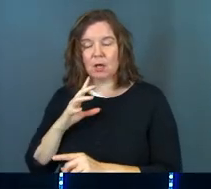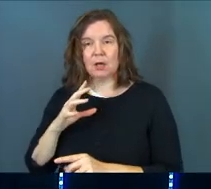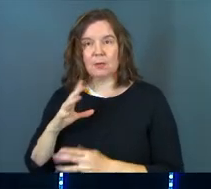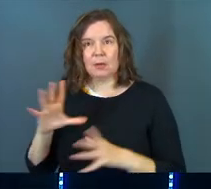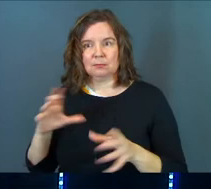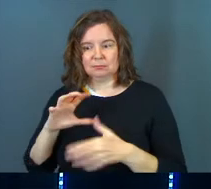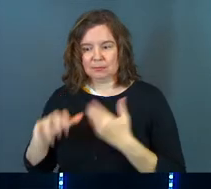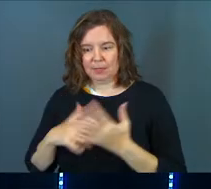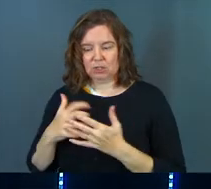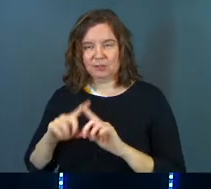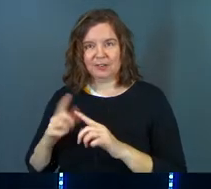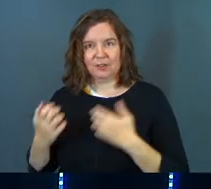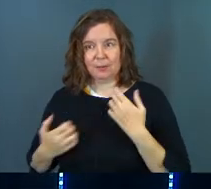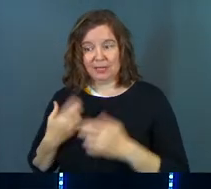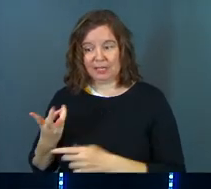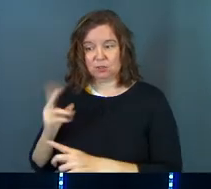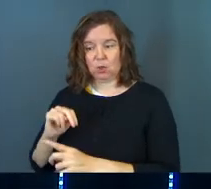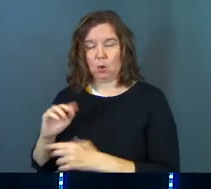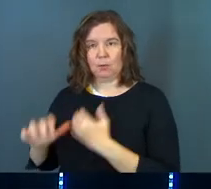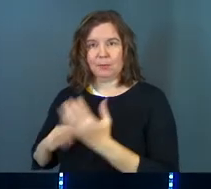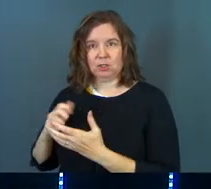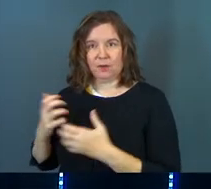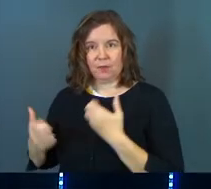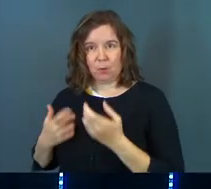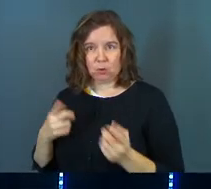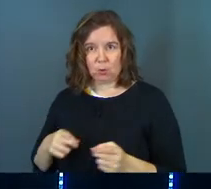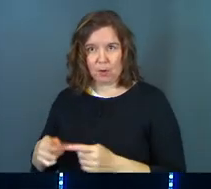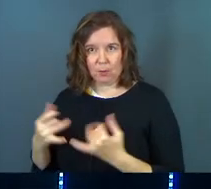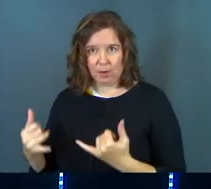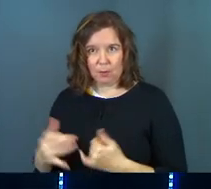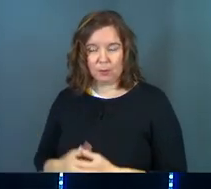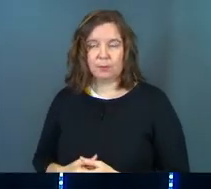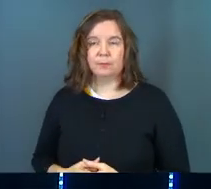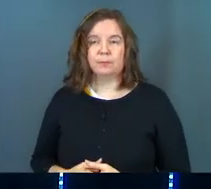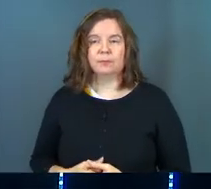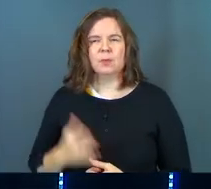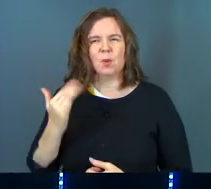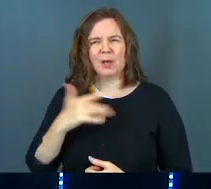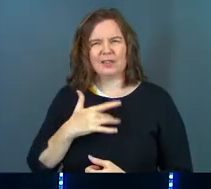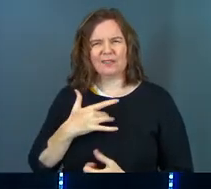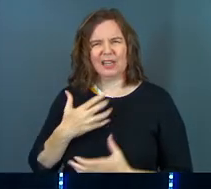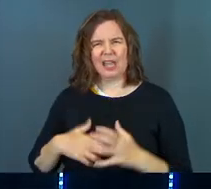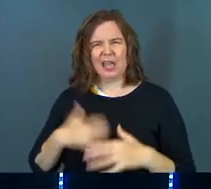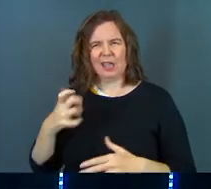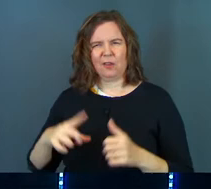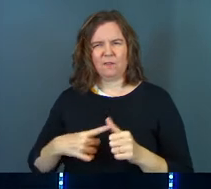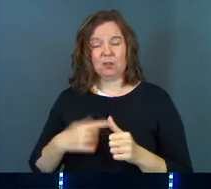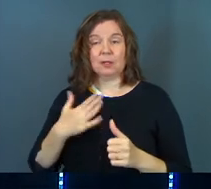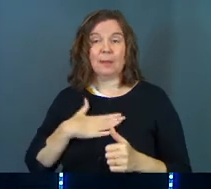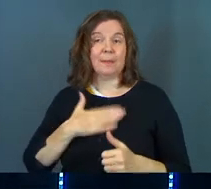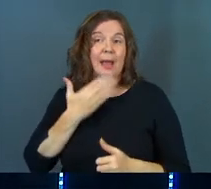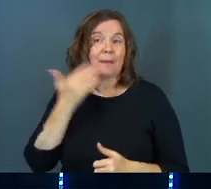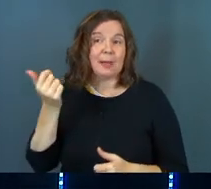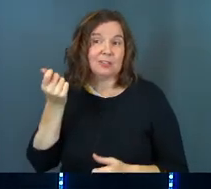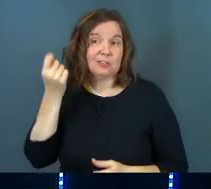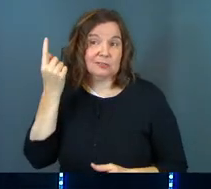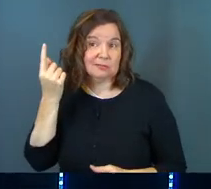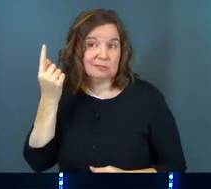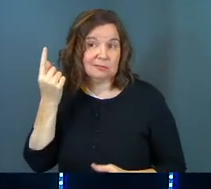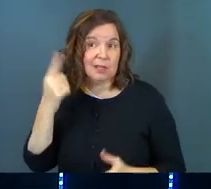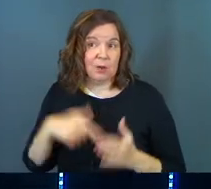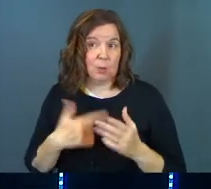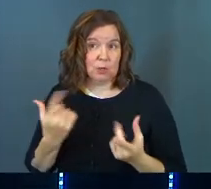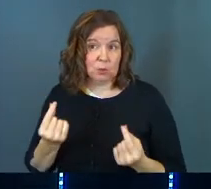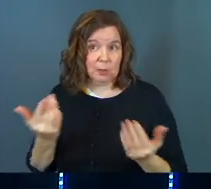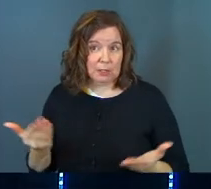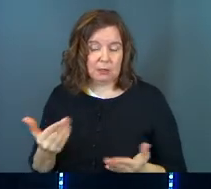about cocktails of emotion here. Jesus got his own cocktail of emotion going on right now. Why does he feel anger first? Here's my best understanding of what